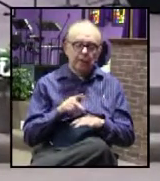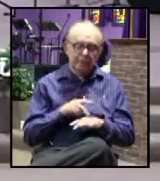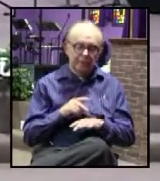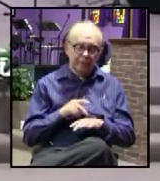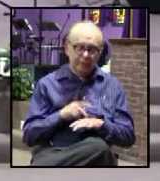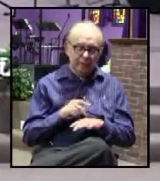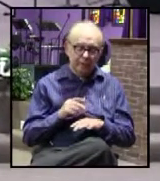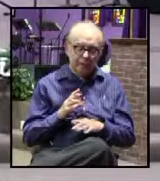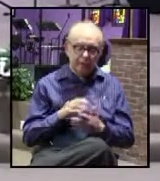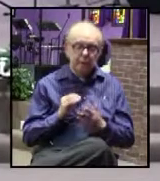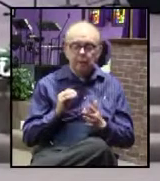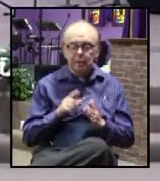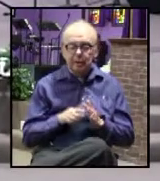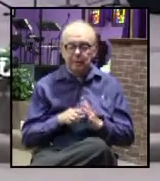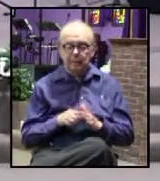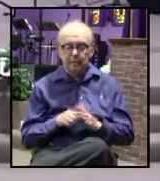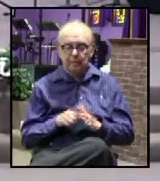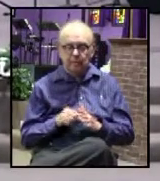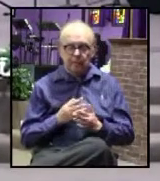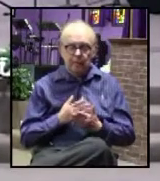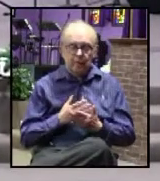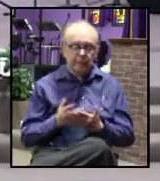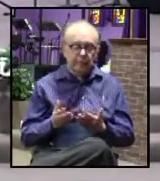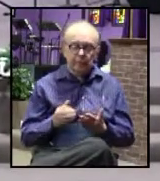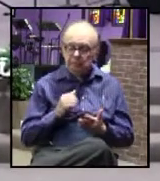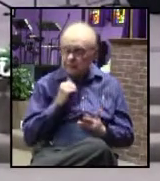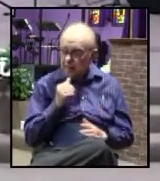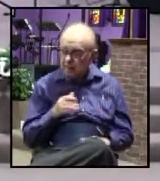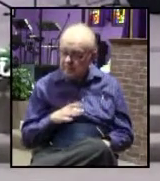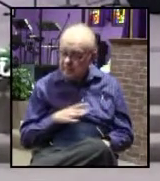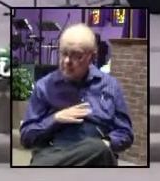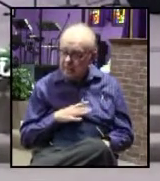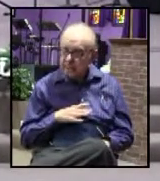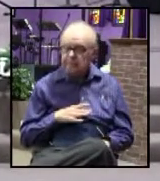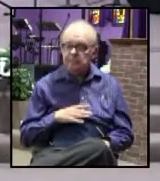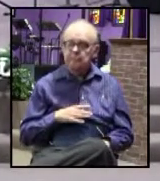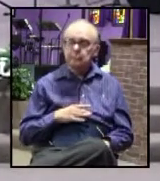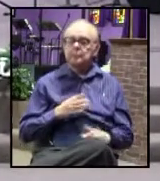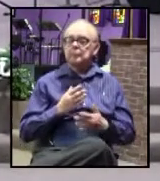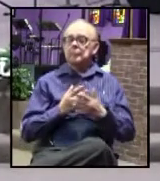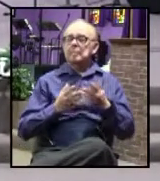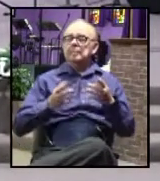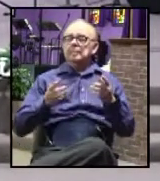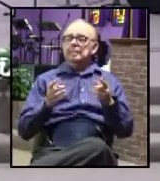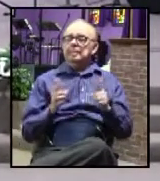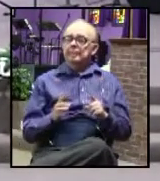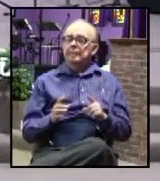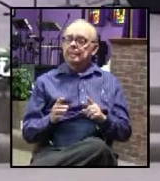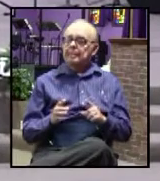And you find out everything wasn't fine. Something happened.